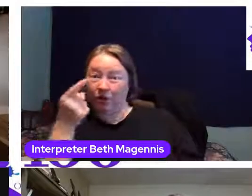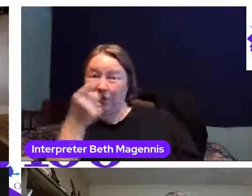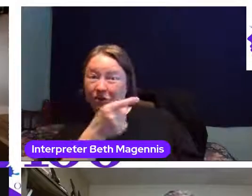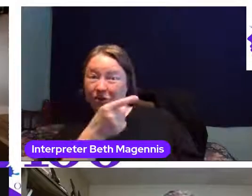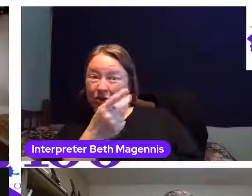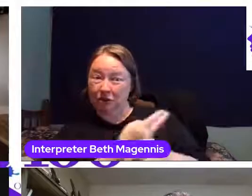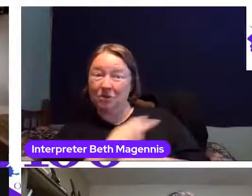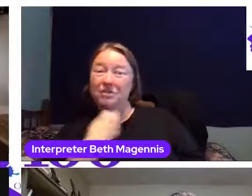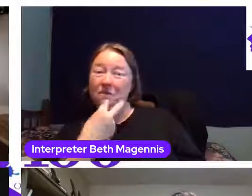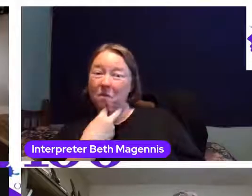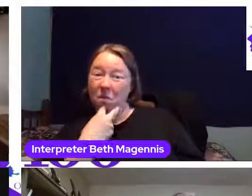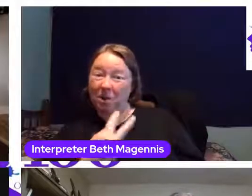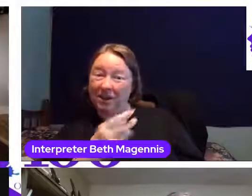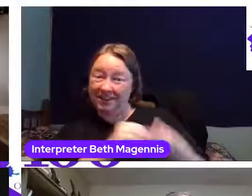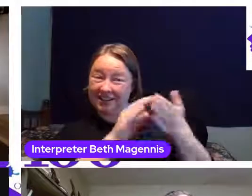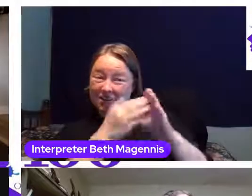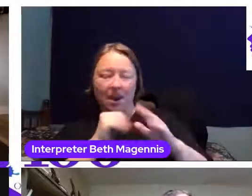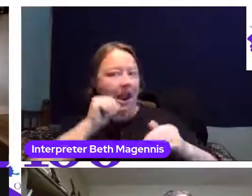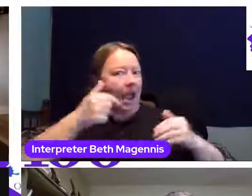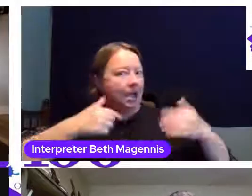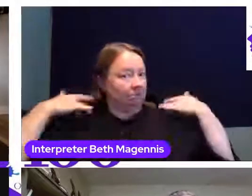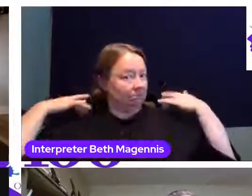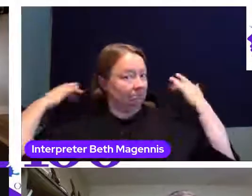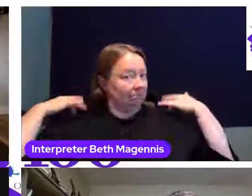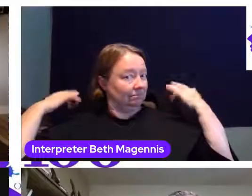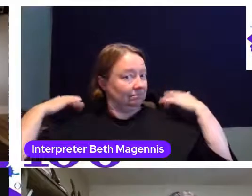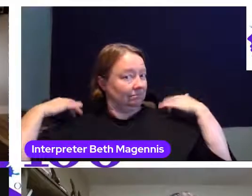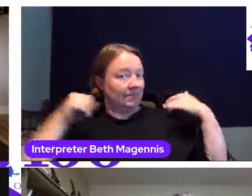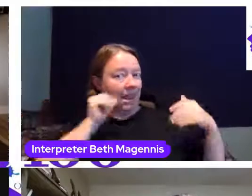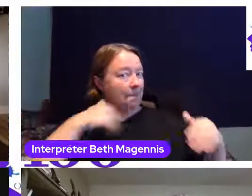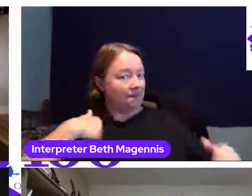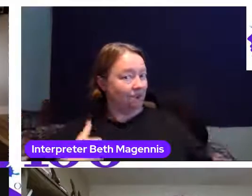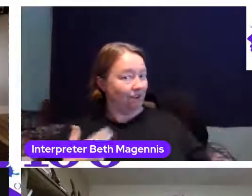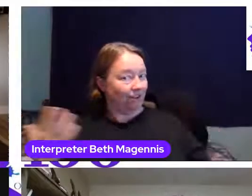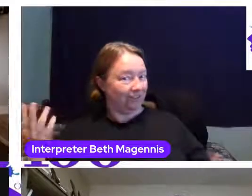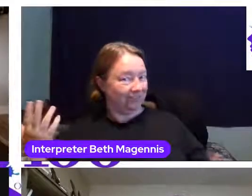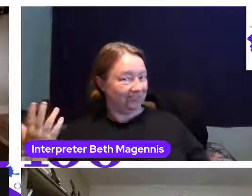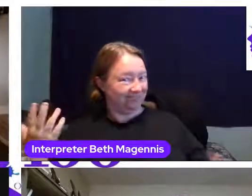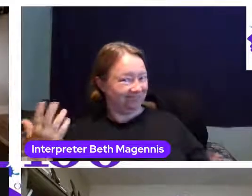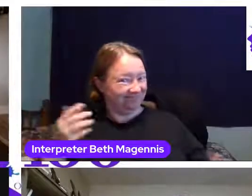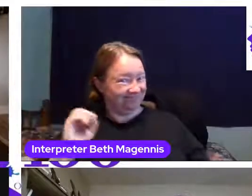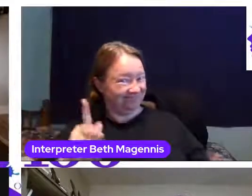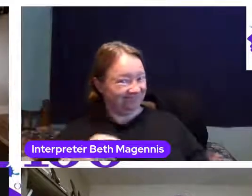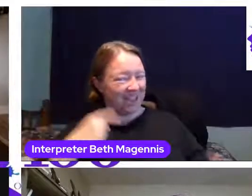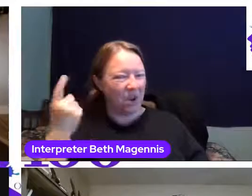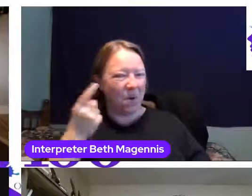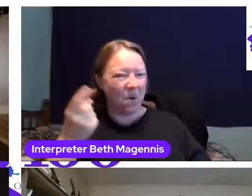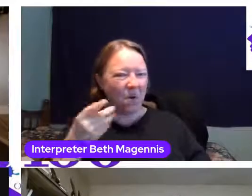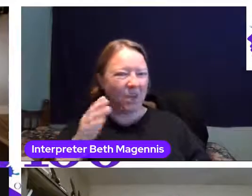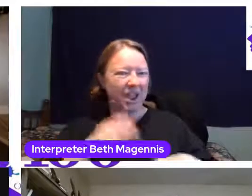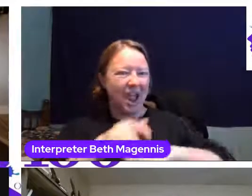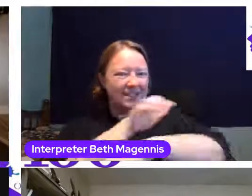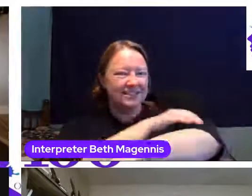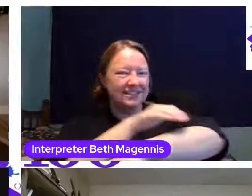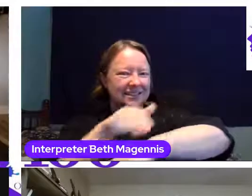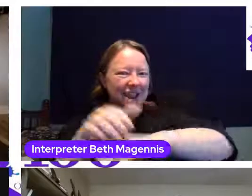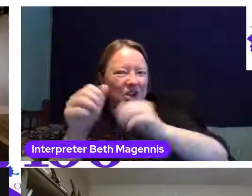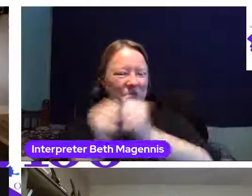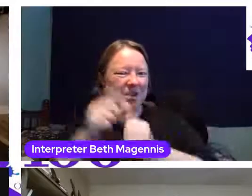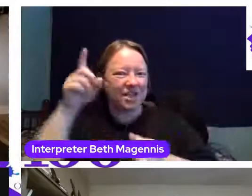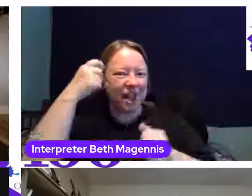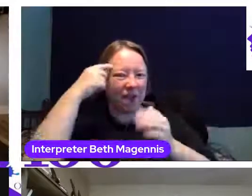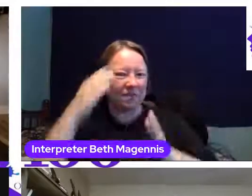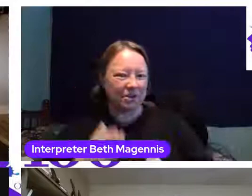use her voice in the community. Not my fault, okay? I only put her on stage with the governor. She takes it from